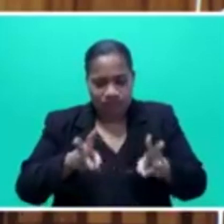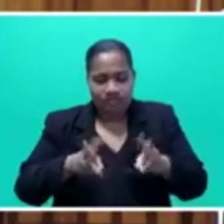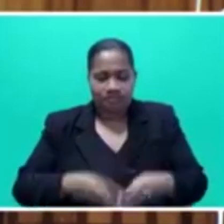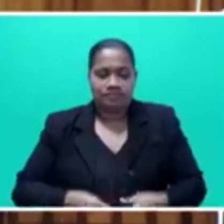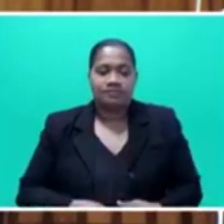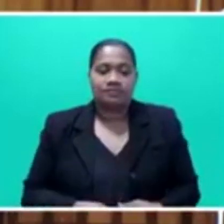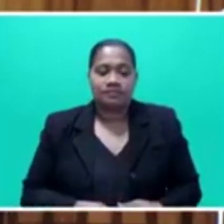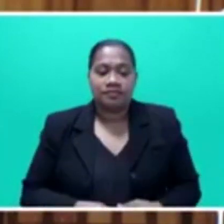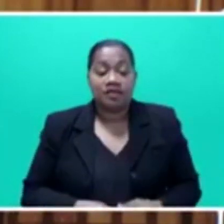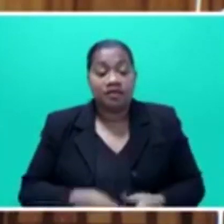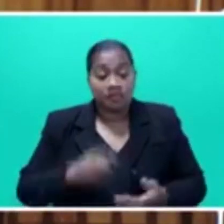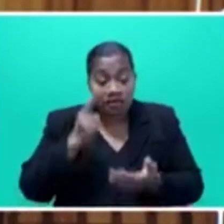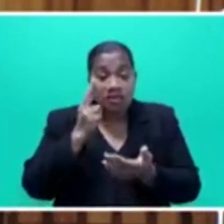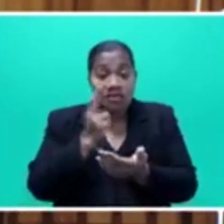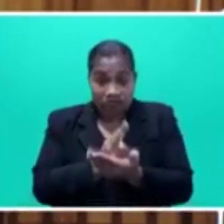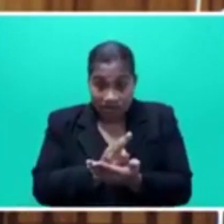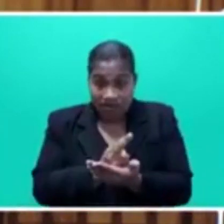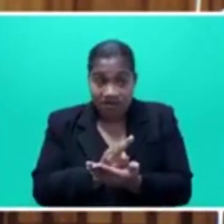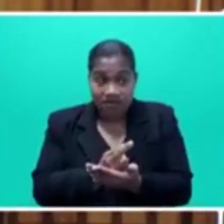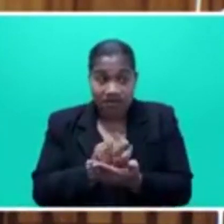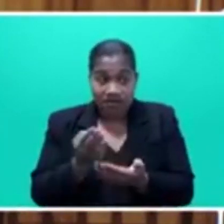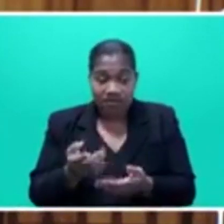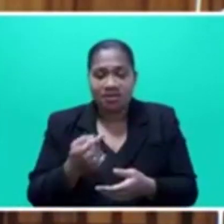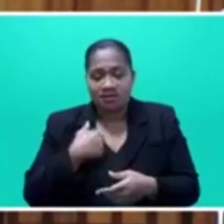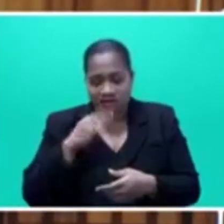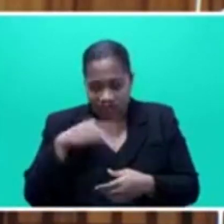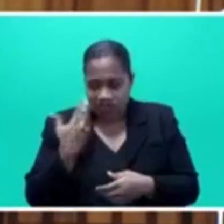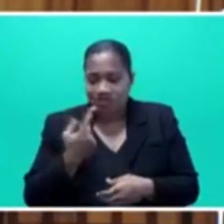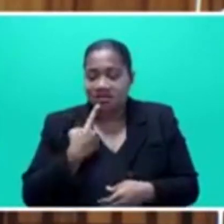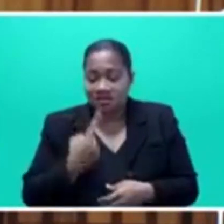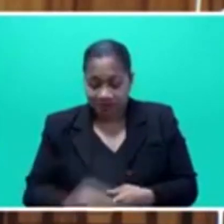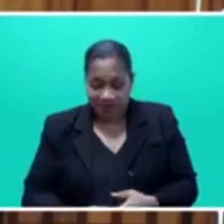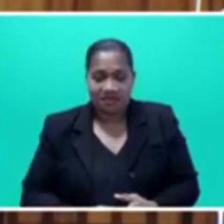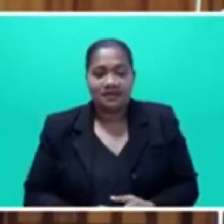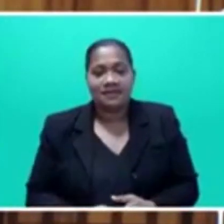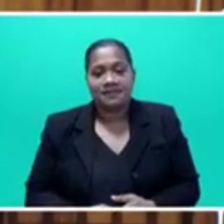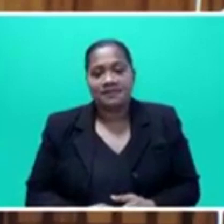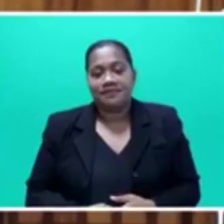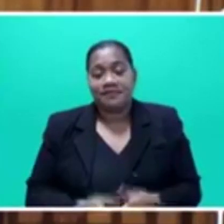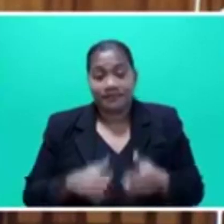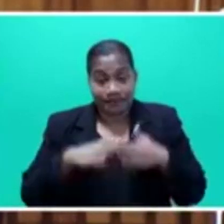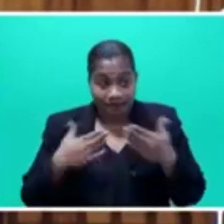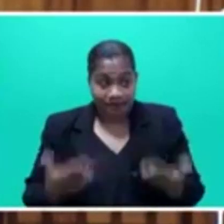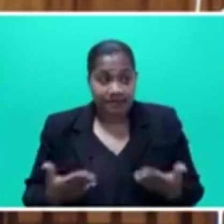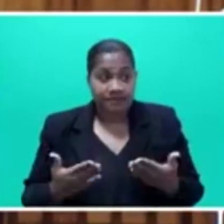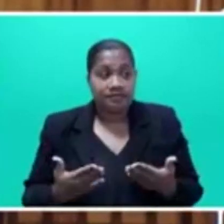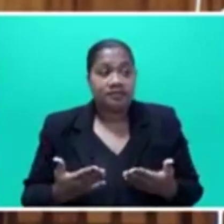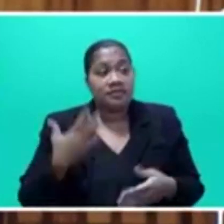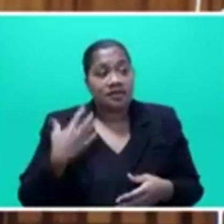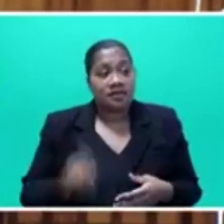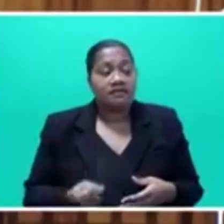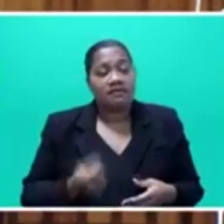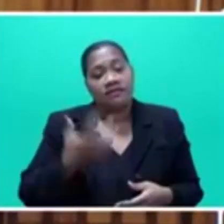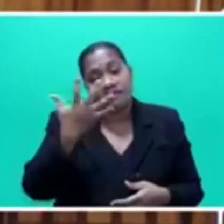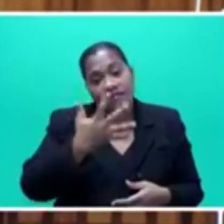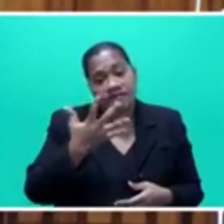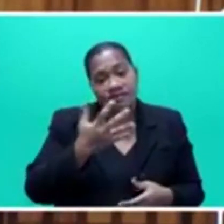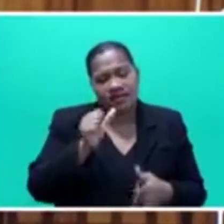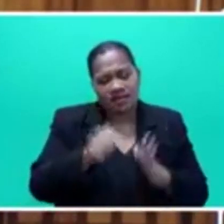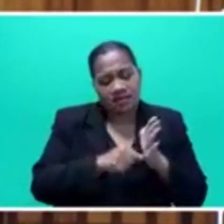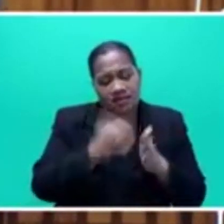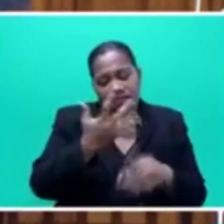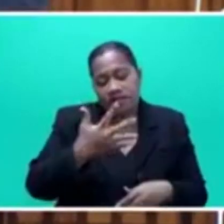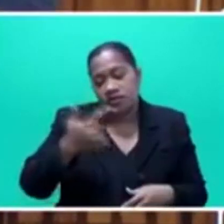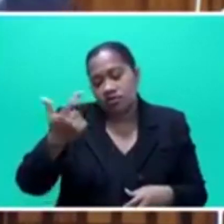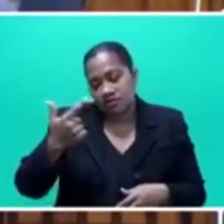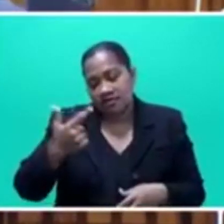the reality of the matter is that, as I've always said, is that we now have the 15 to 17-year-olds getting vaccinated.